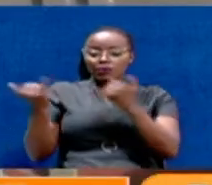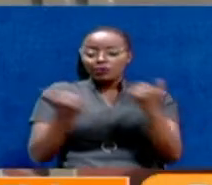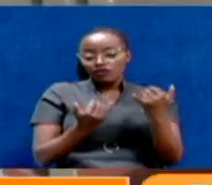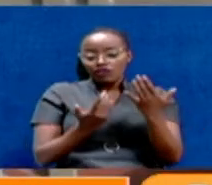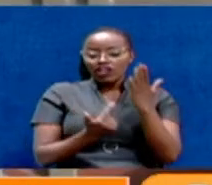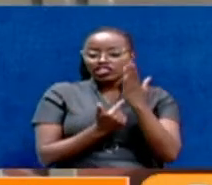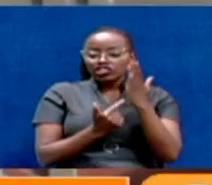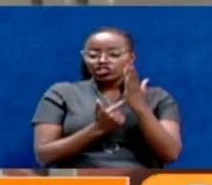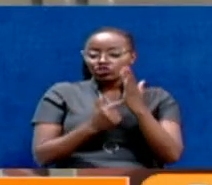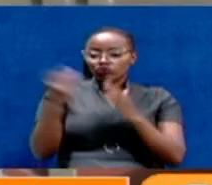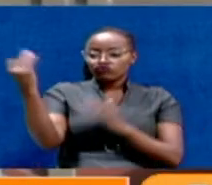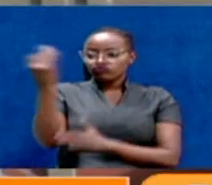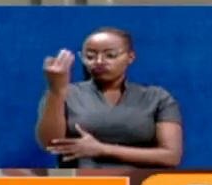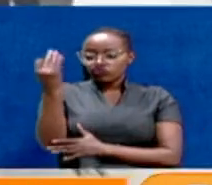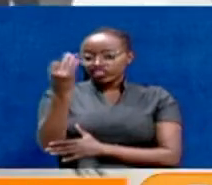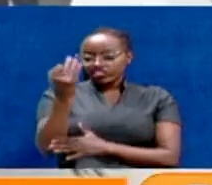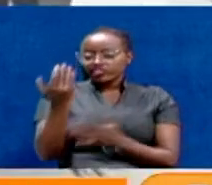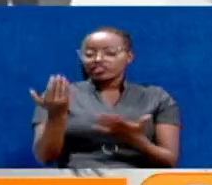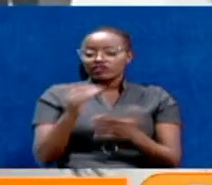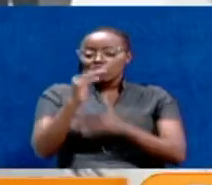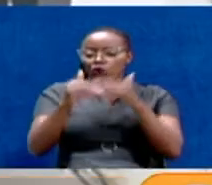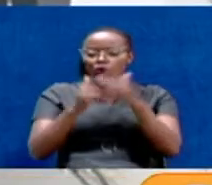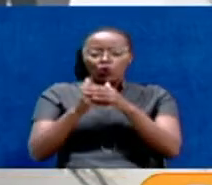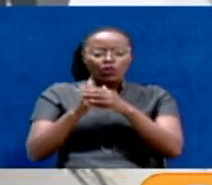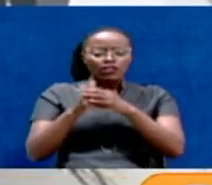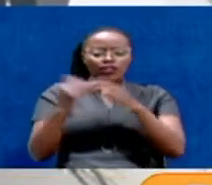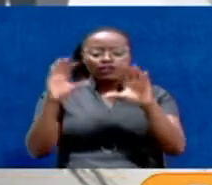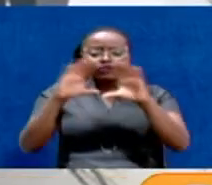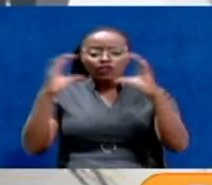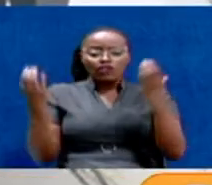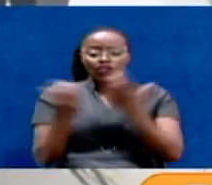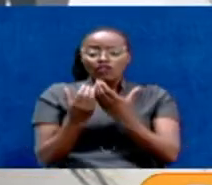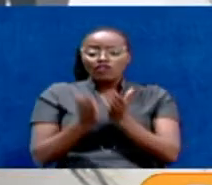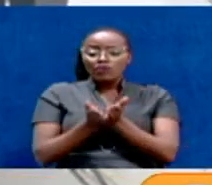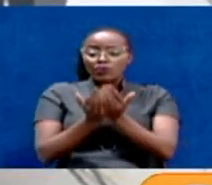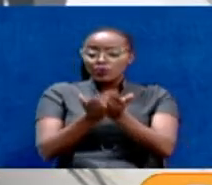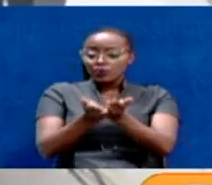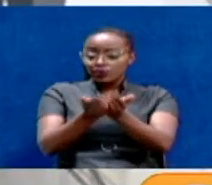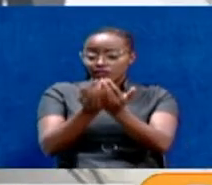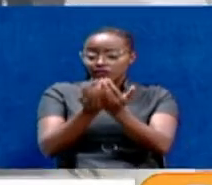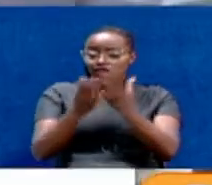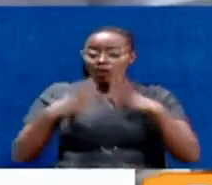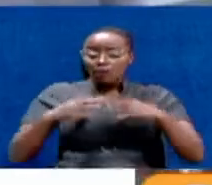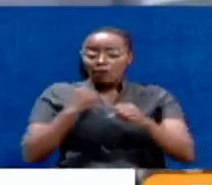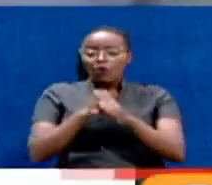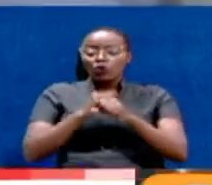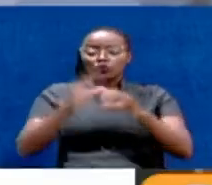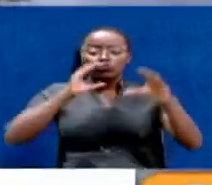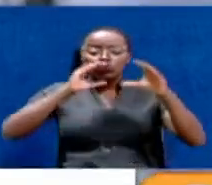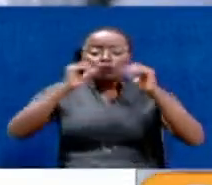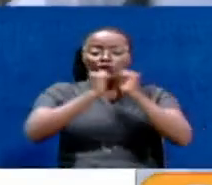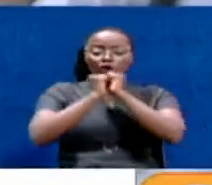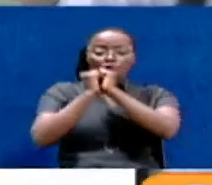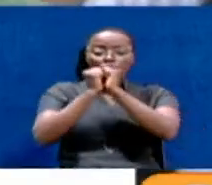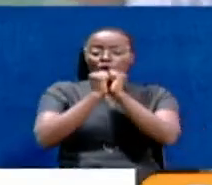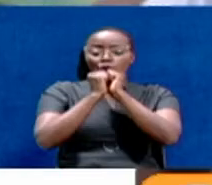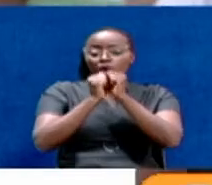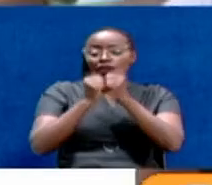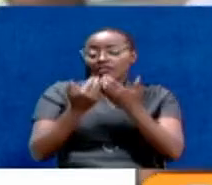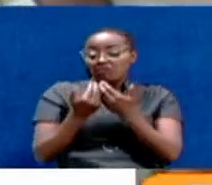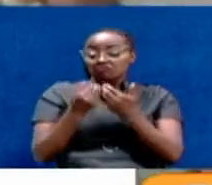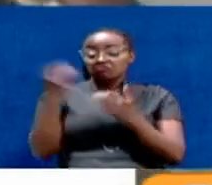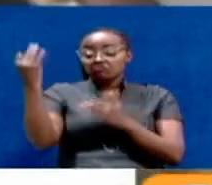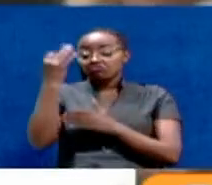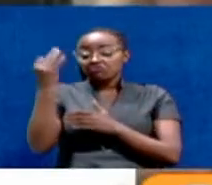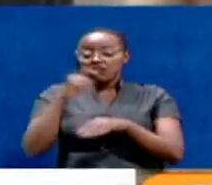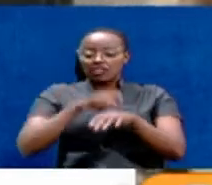chaplaincy, where all over the world, seafarers can chat, can have a chat with the chaplains online. So we support them, we